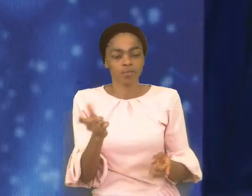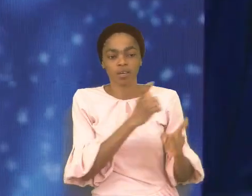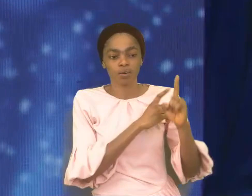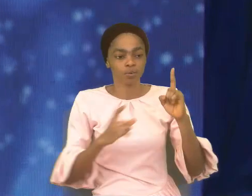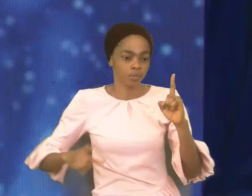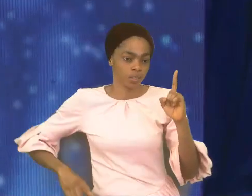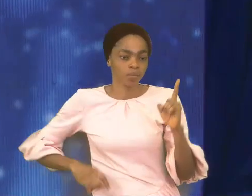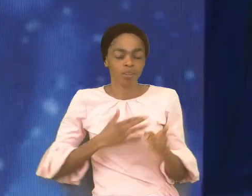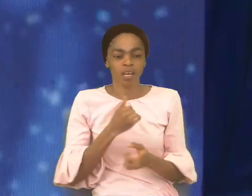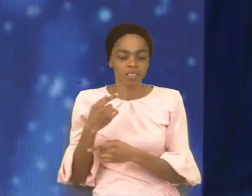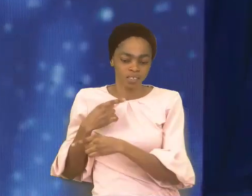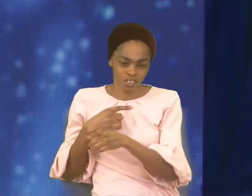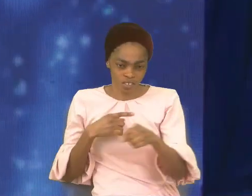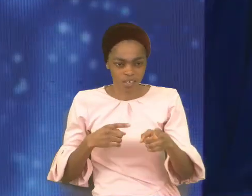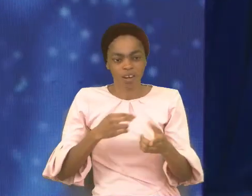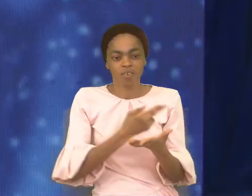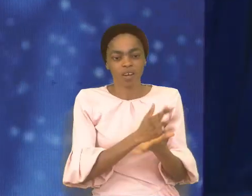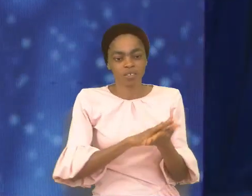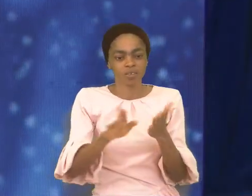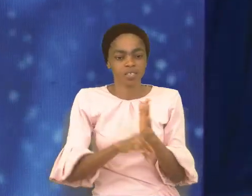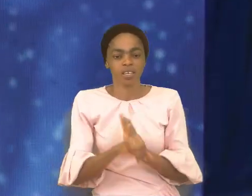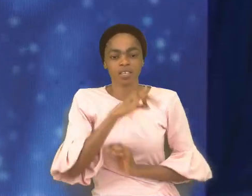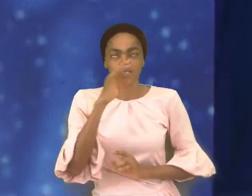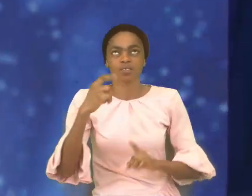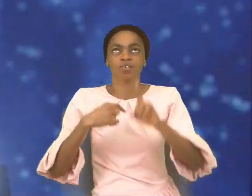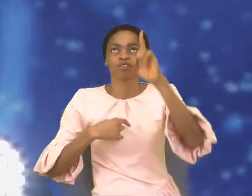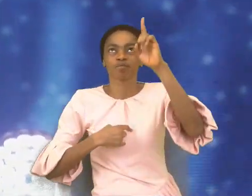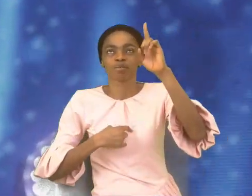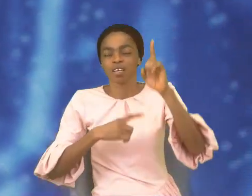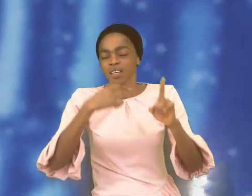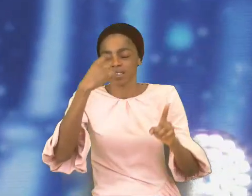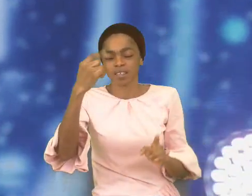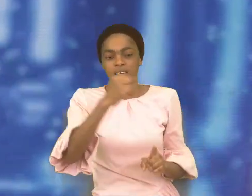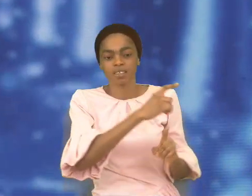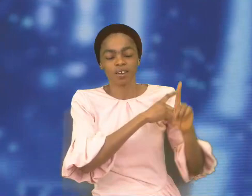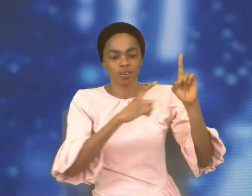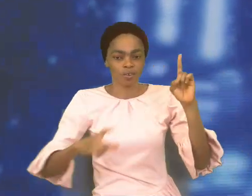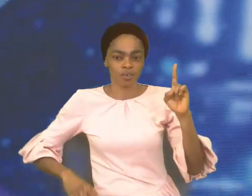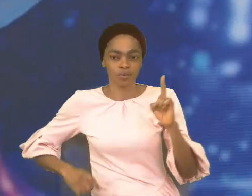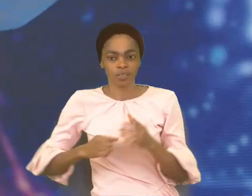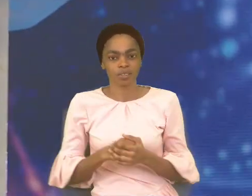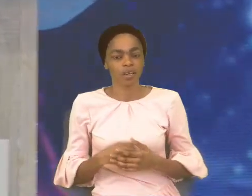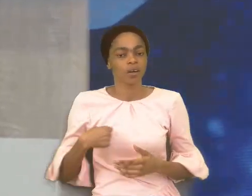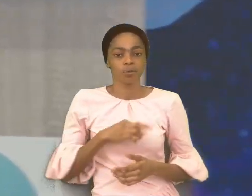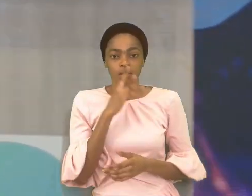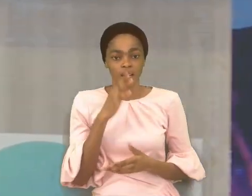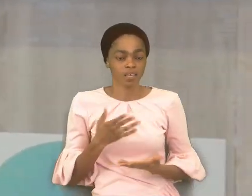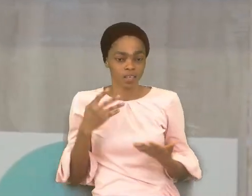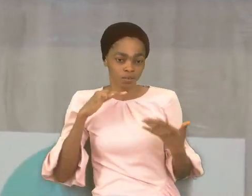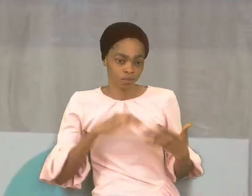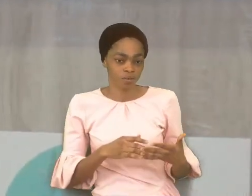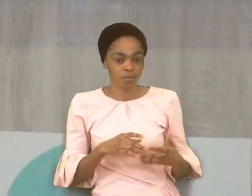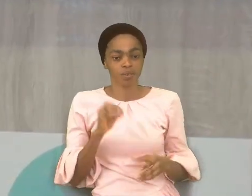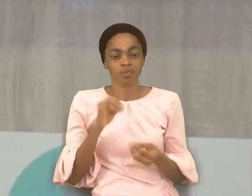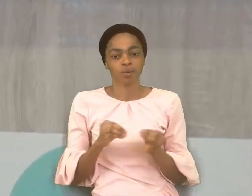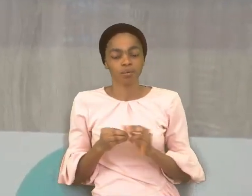me, says the Lord. We're looking at number three here. Number three here is the compelling